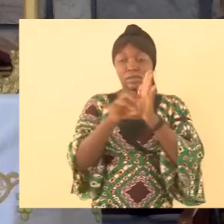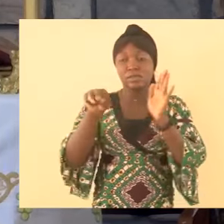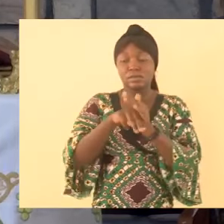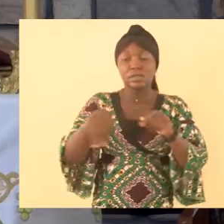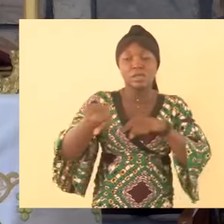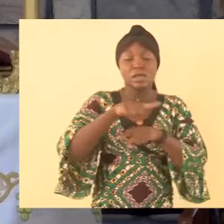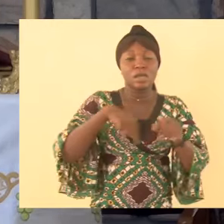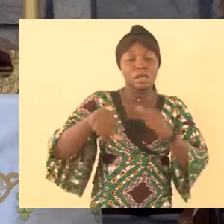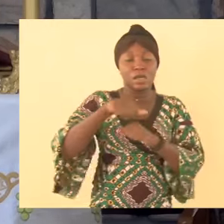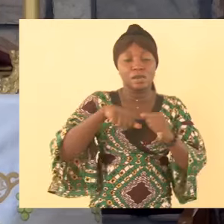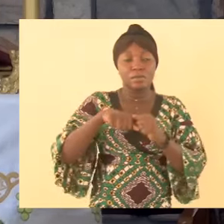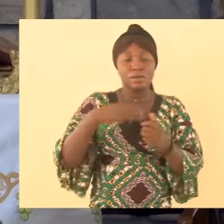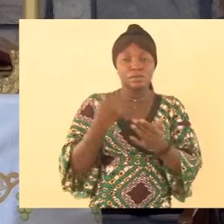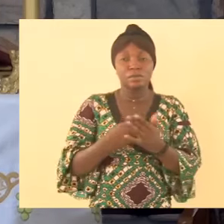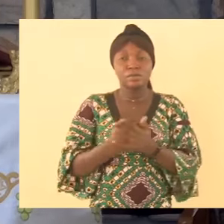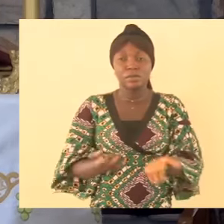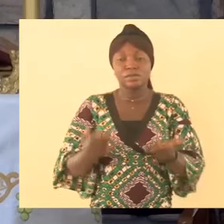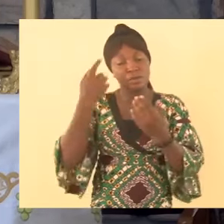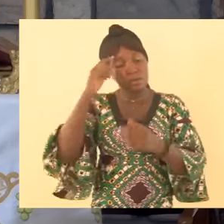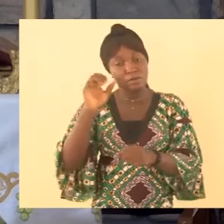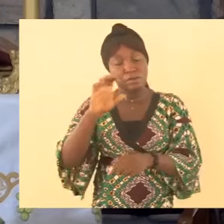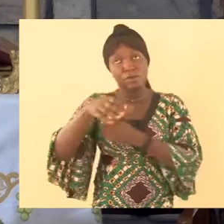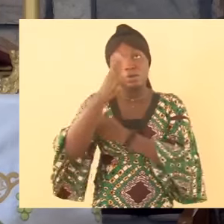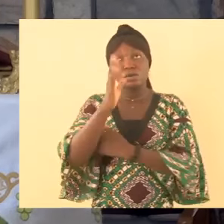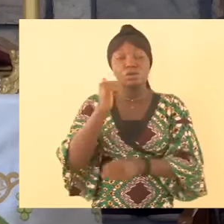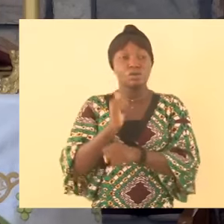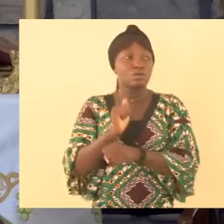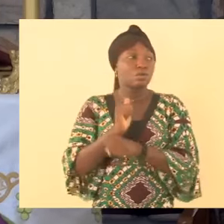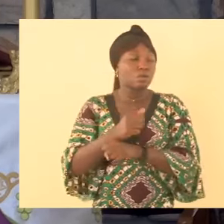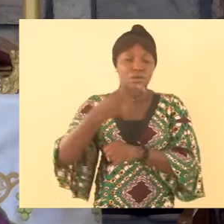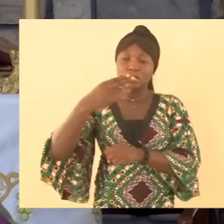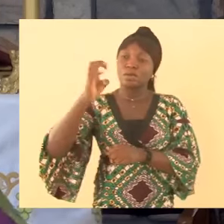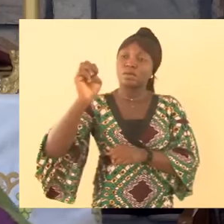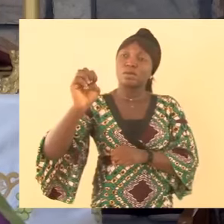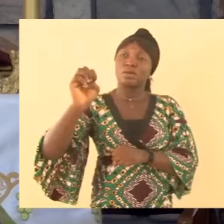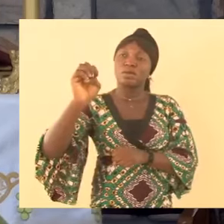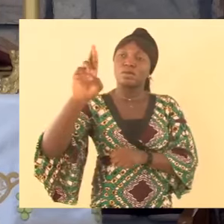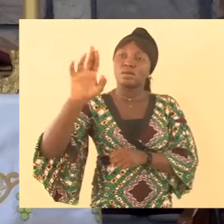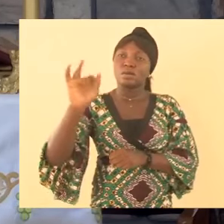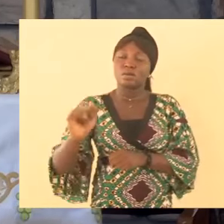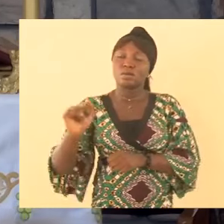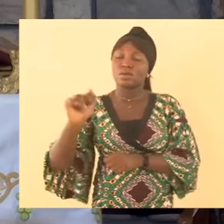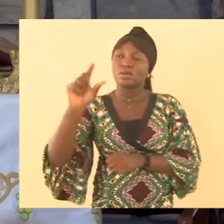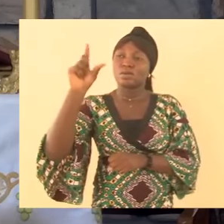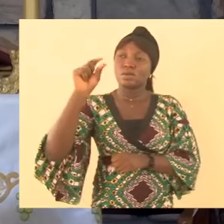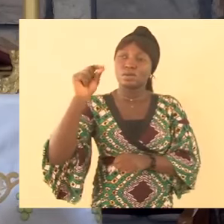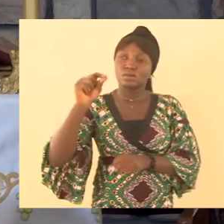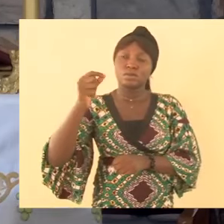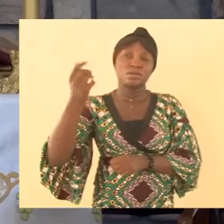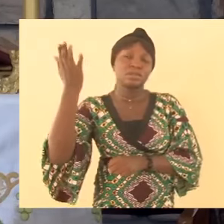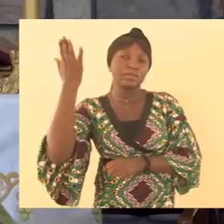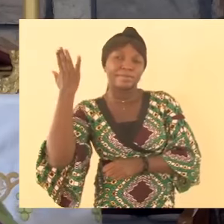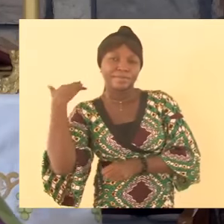statements about fundraising for church work, for God's work. Henry Nguyen, 20th century